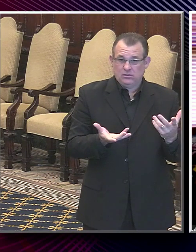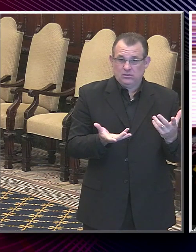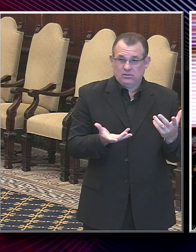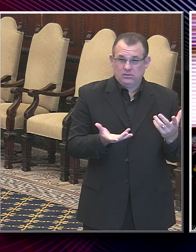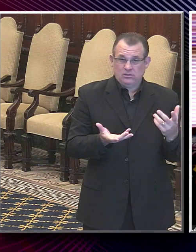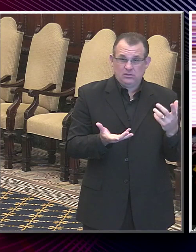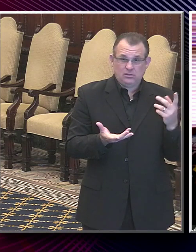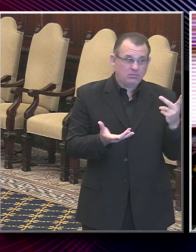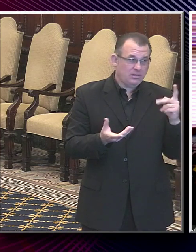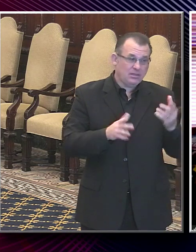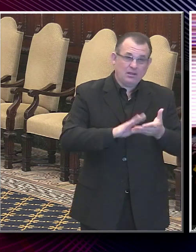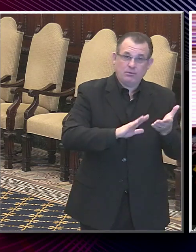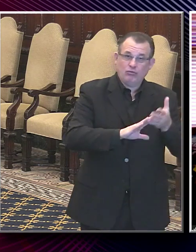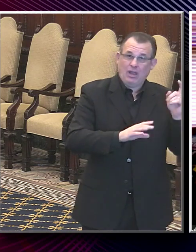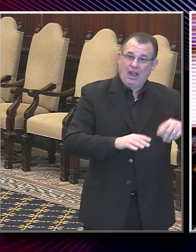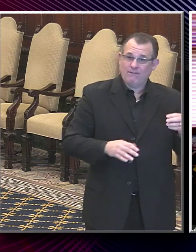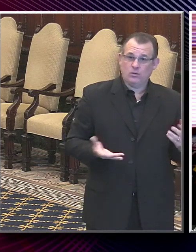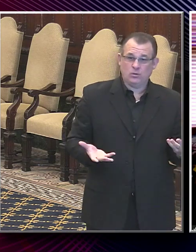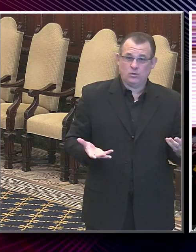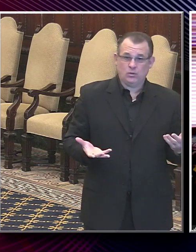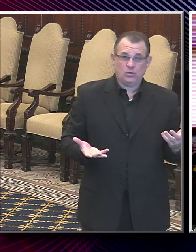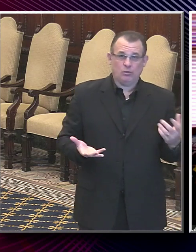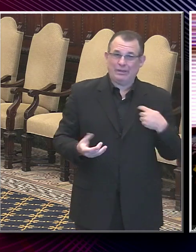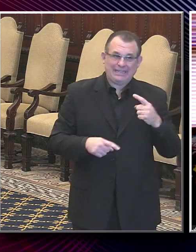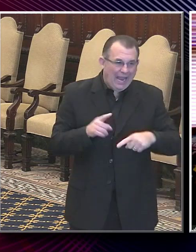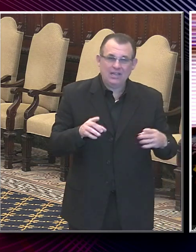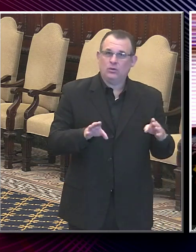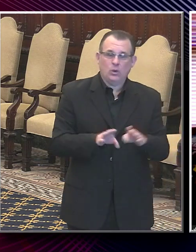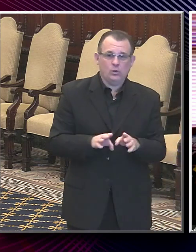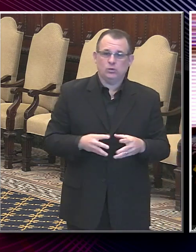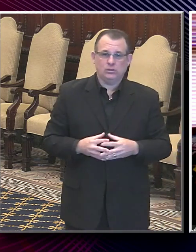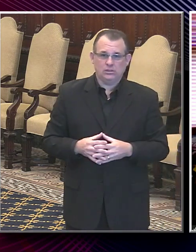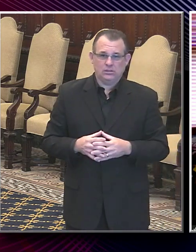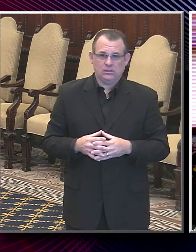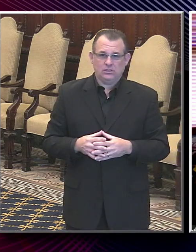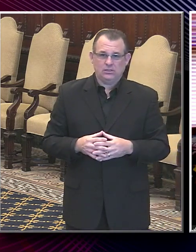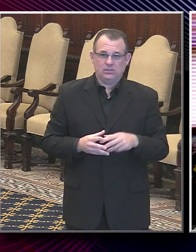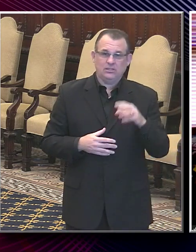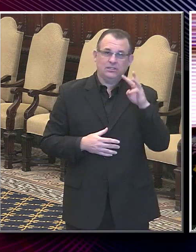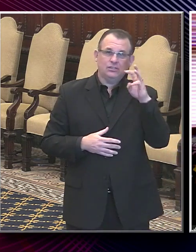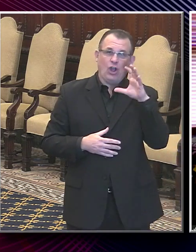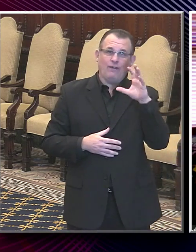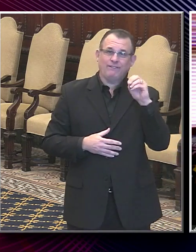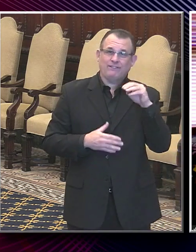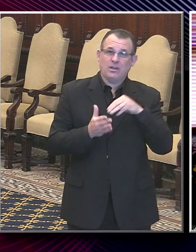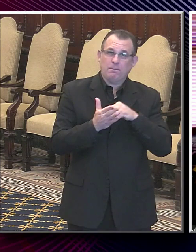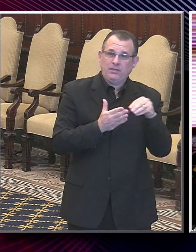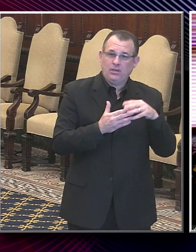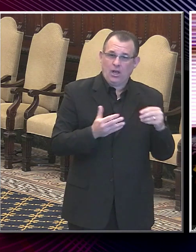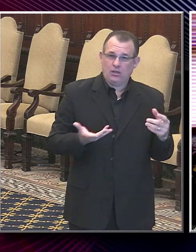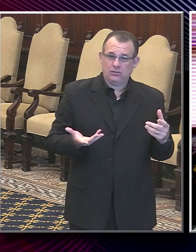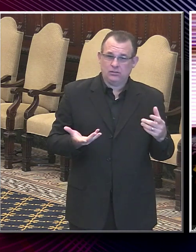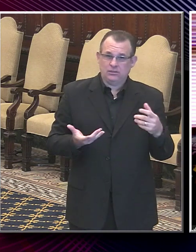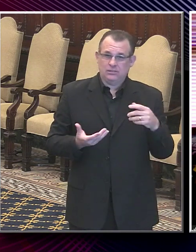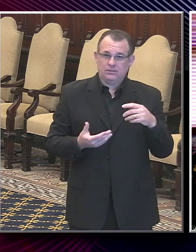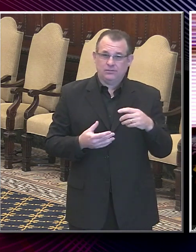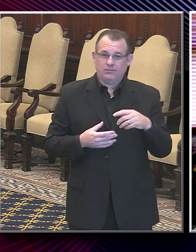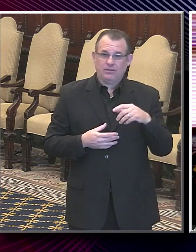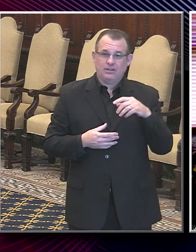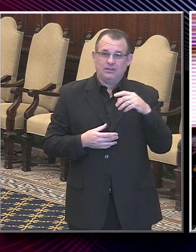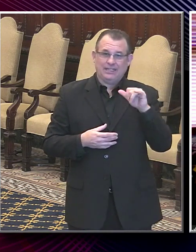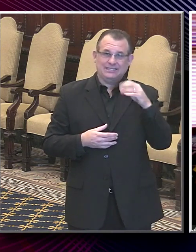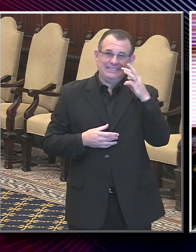hole. $650 million. That's 6 times higher than the 2008 recession